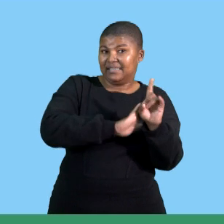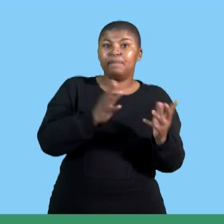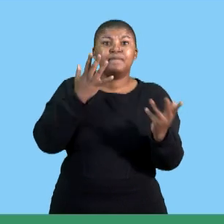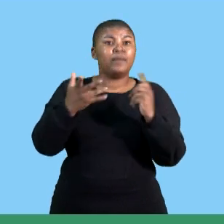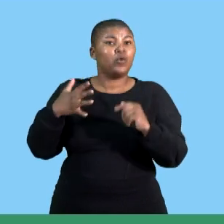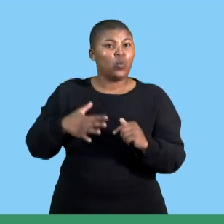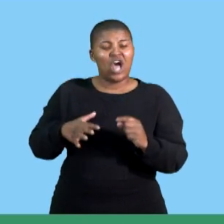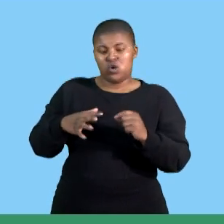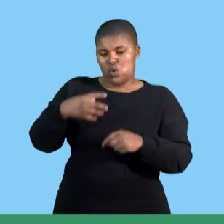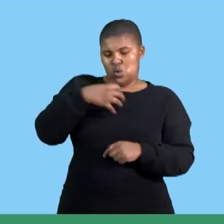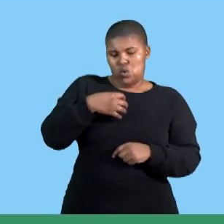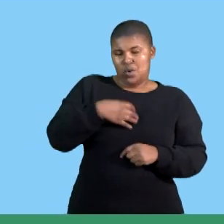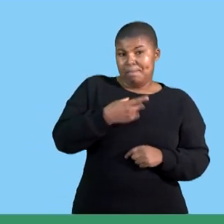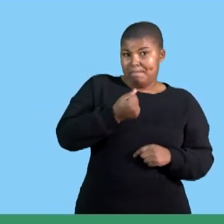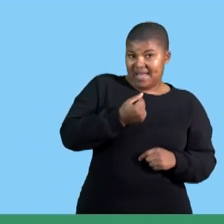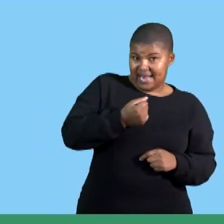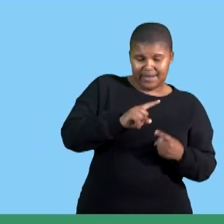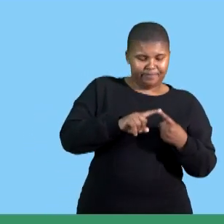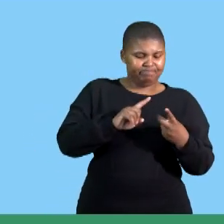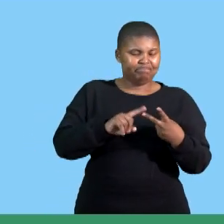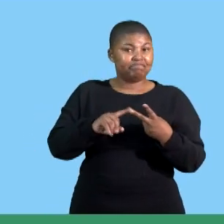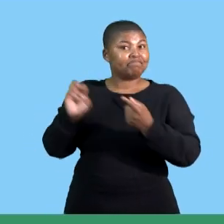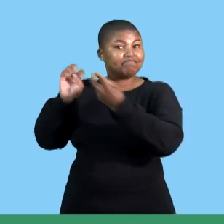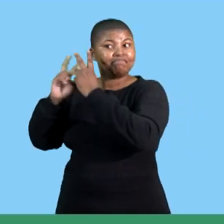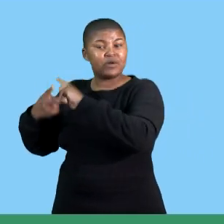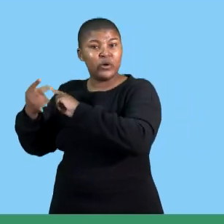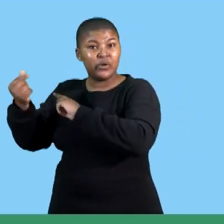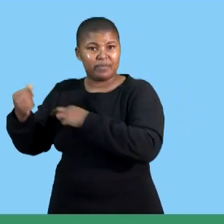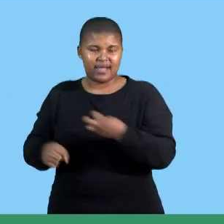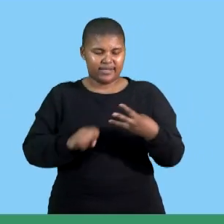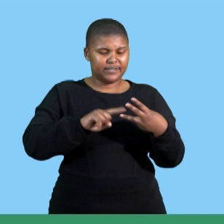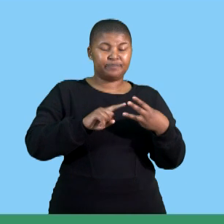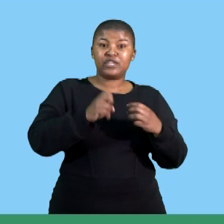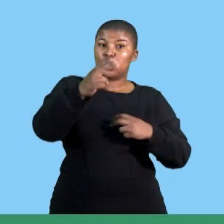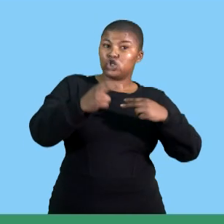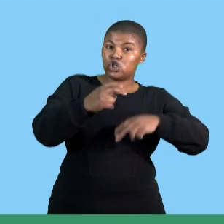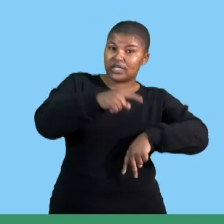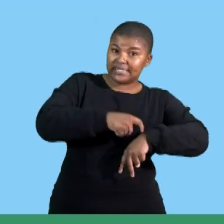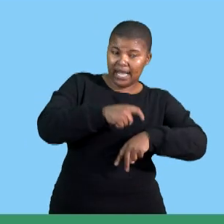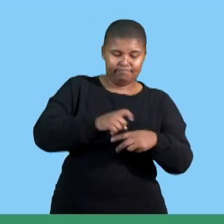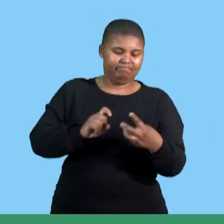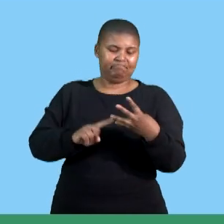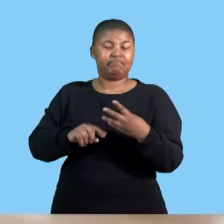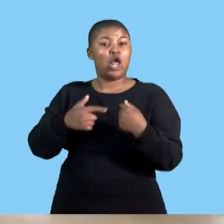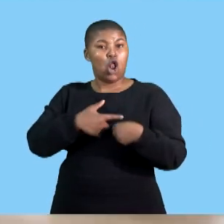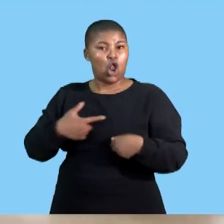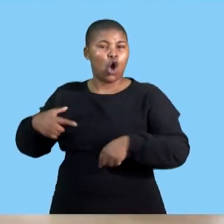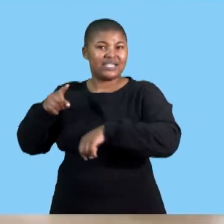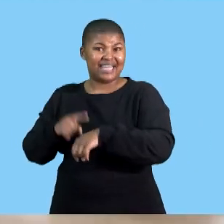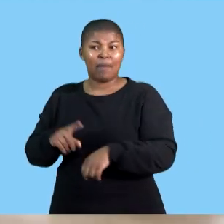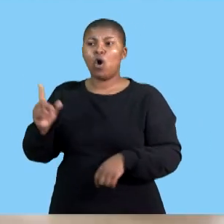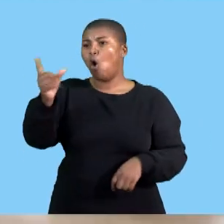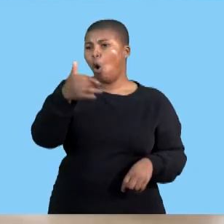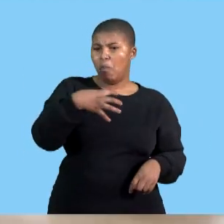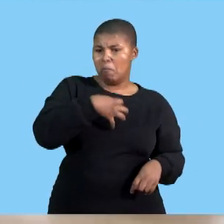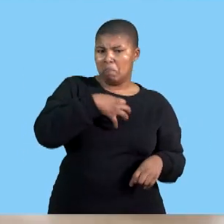use own or borrowed capital as well as short or long-term capital. So obviously entrepreneurs are not the same. It will depend on